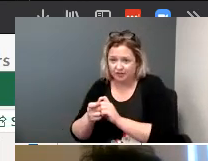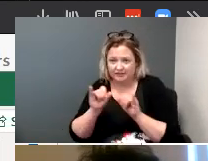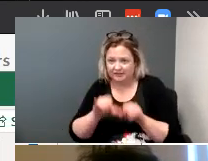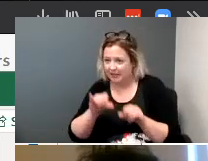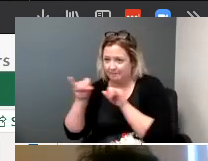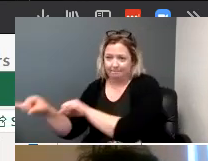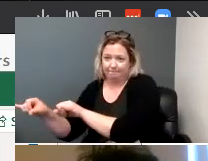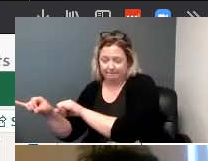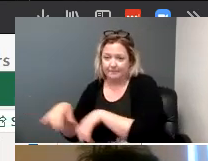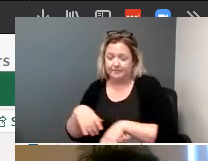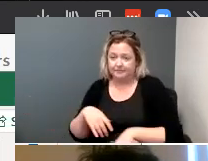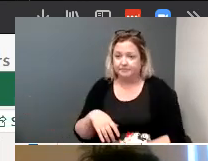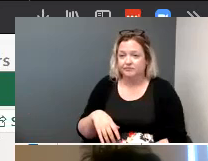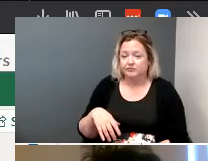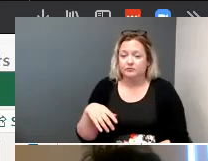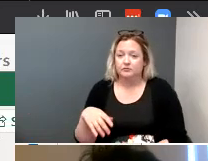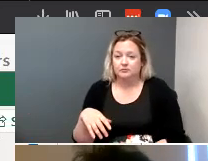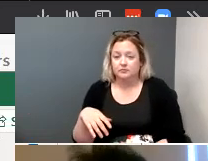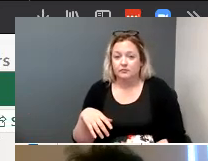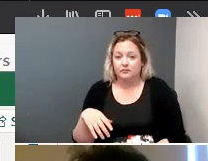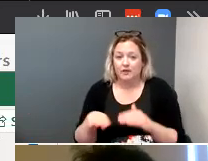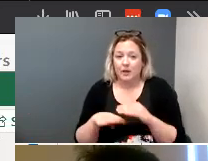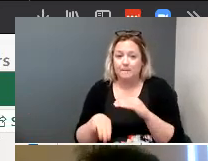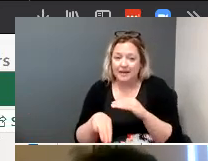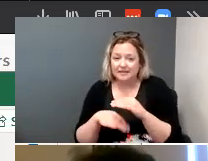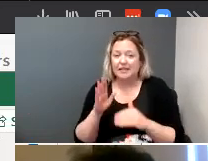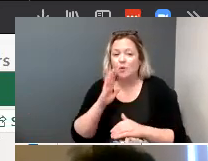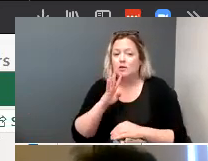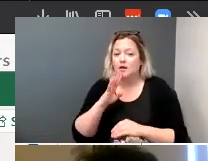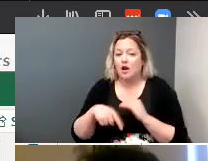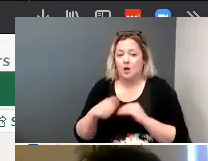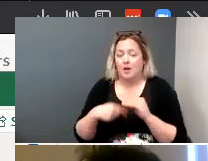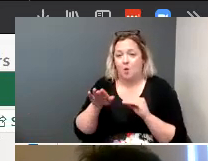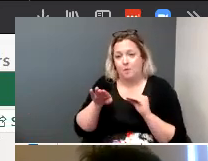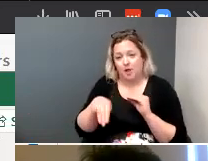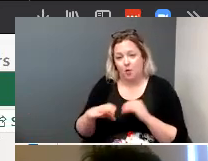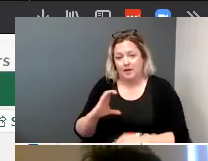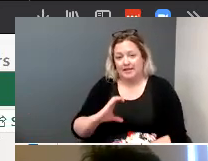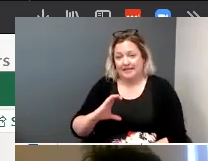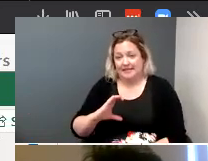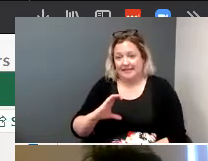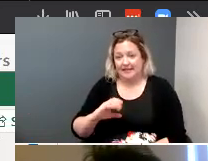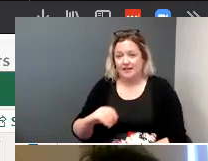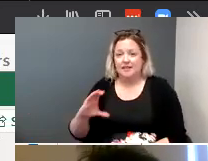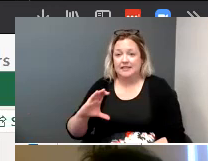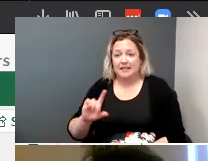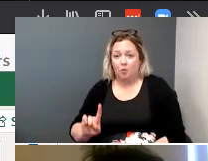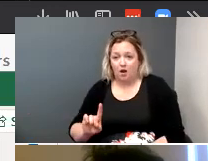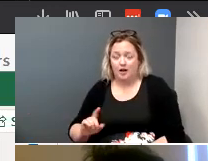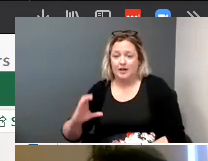So essentially, we are mainly going to talk about these things. So C, C1 and C2. So C being